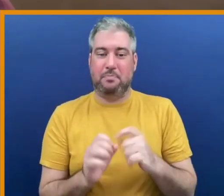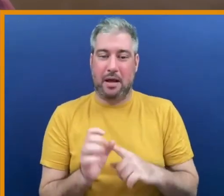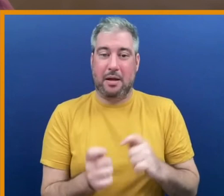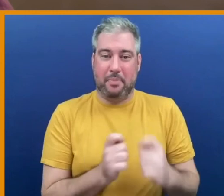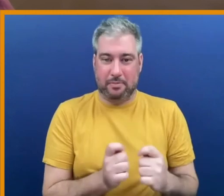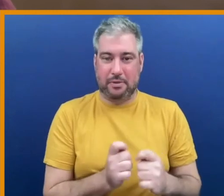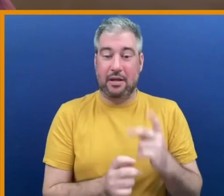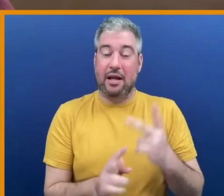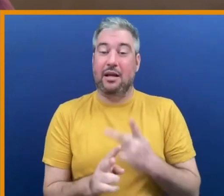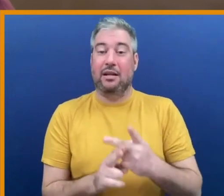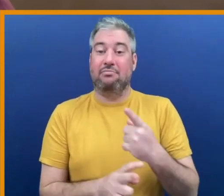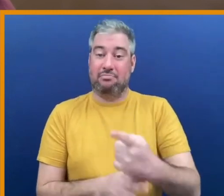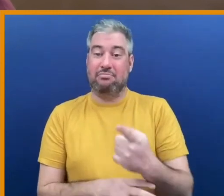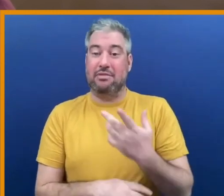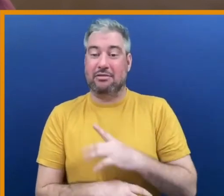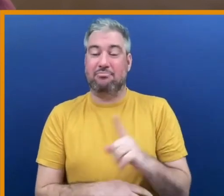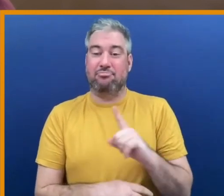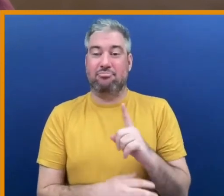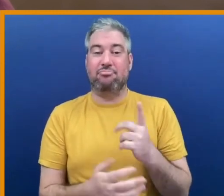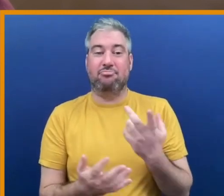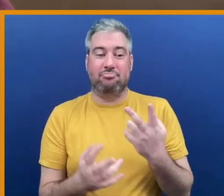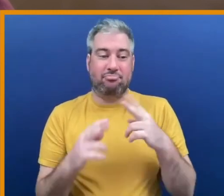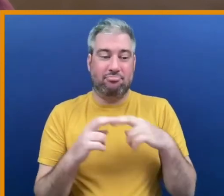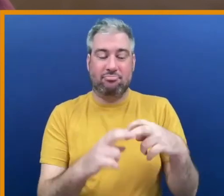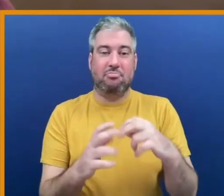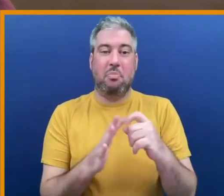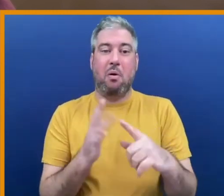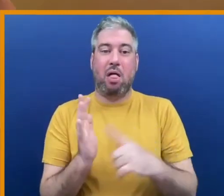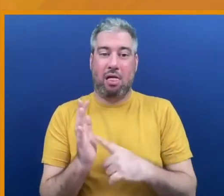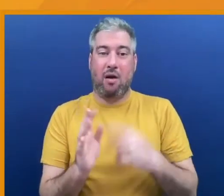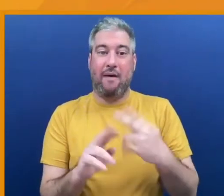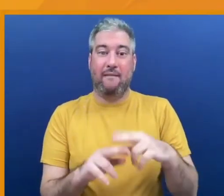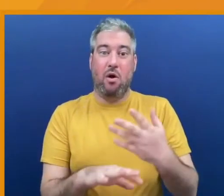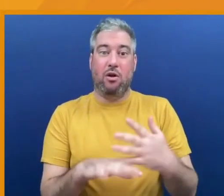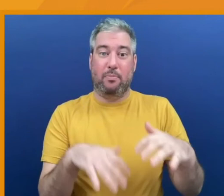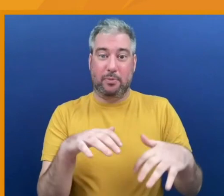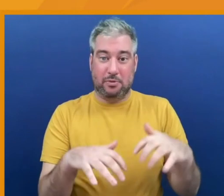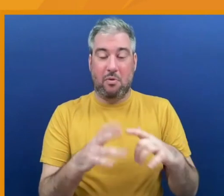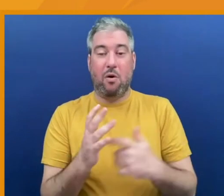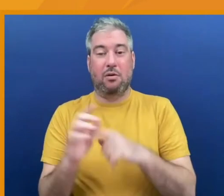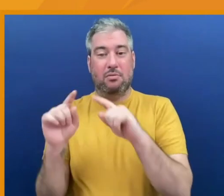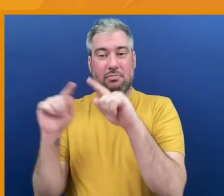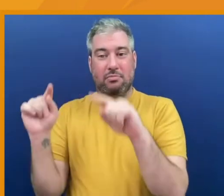on the computer, or the little picture of a bar chart if you're on the app. So that vote now.